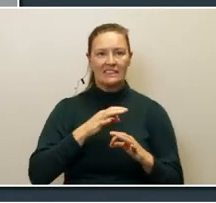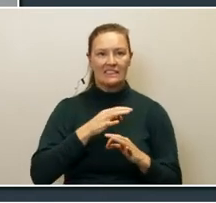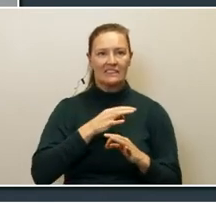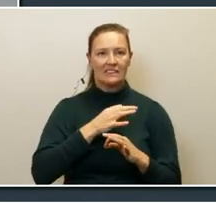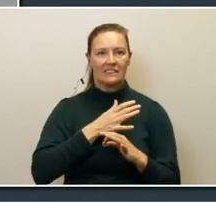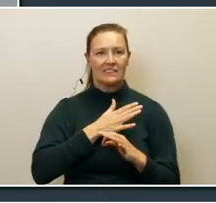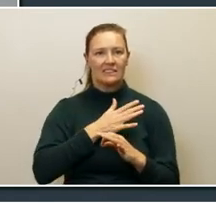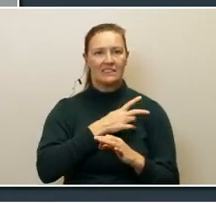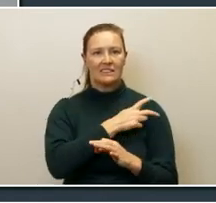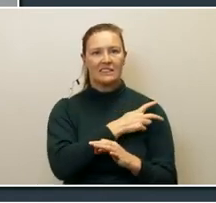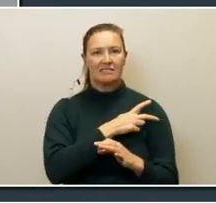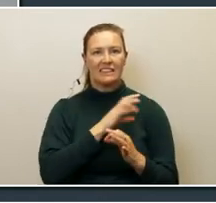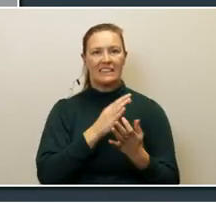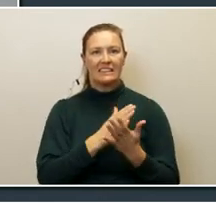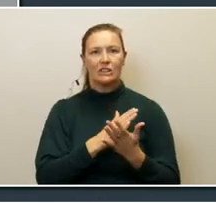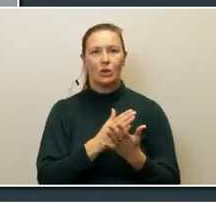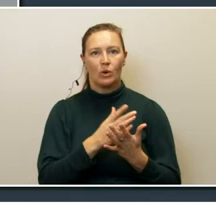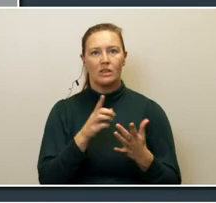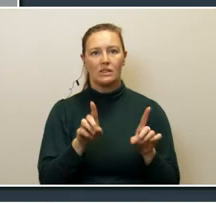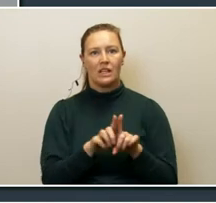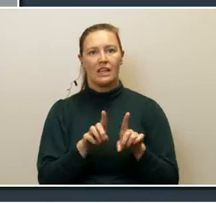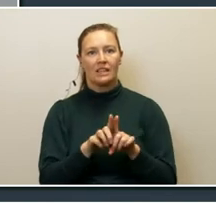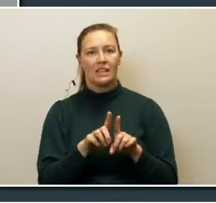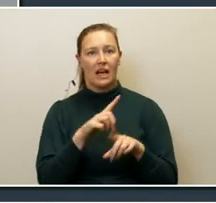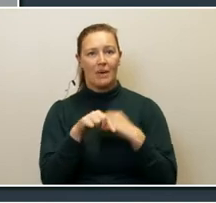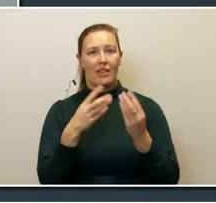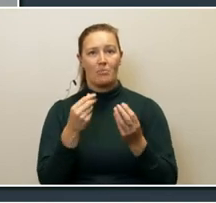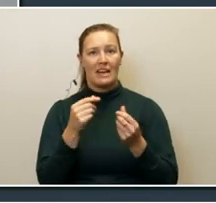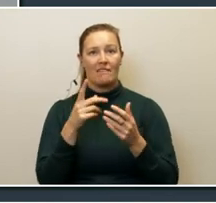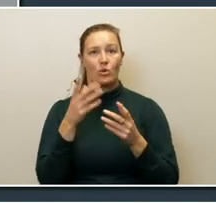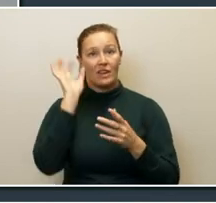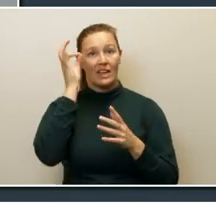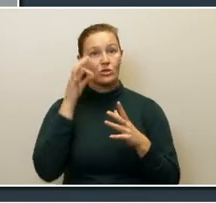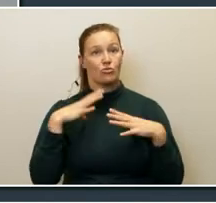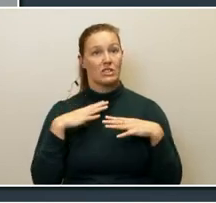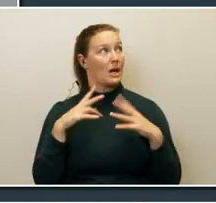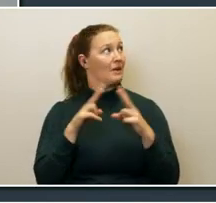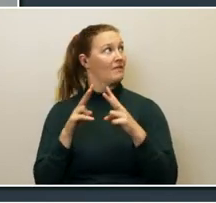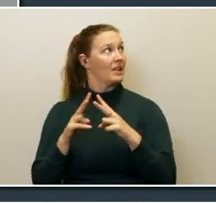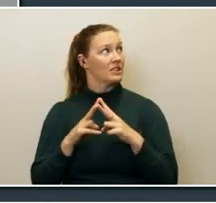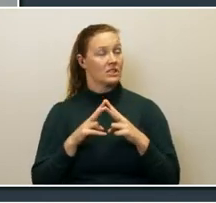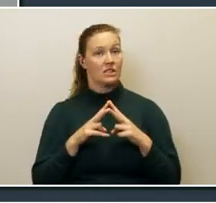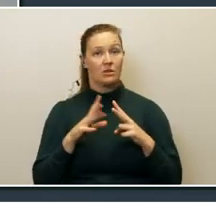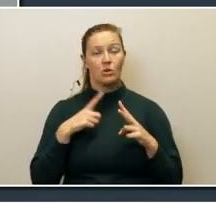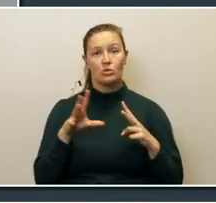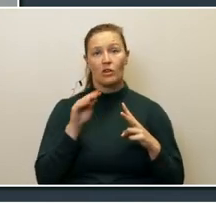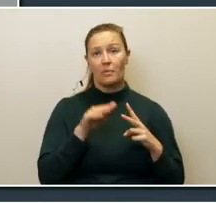money situation for the council retirement village, because that's where we come from.